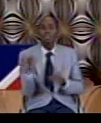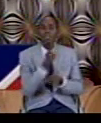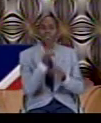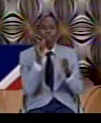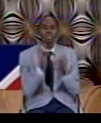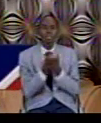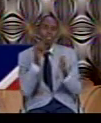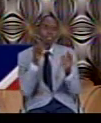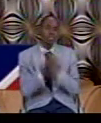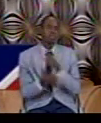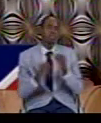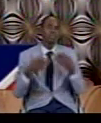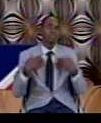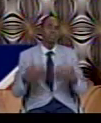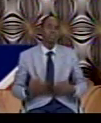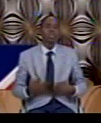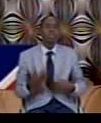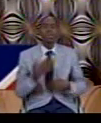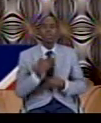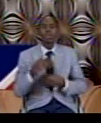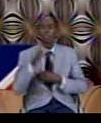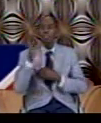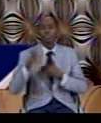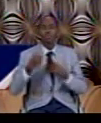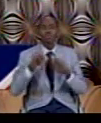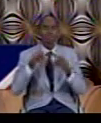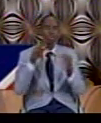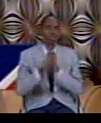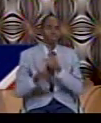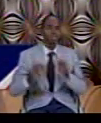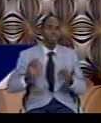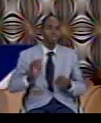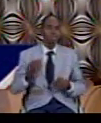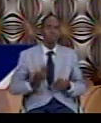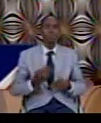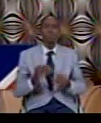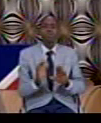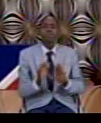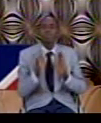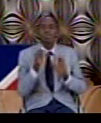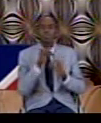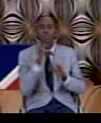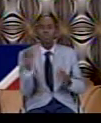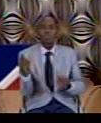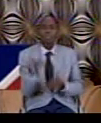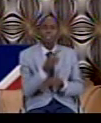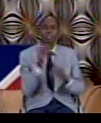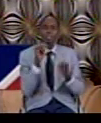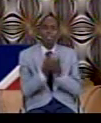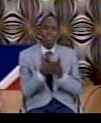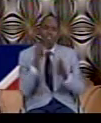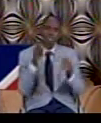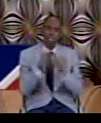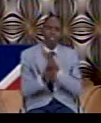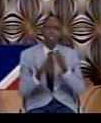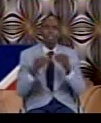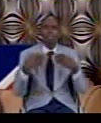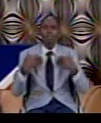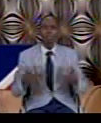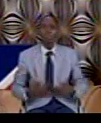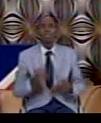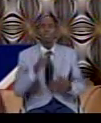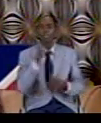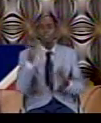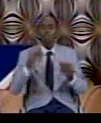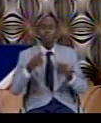kill the body and are not able to kill the soul. Fear not them which kill the body and they're